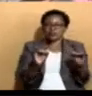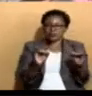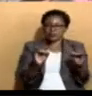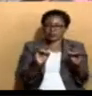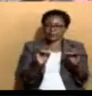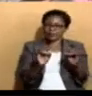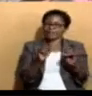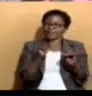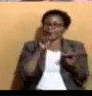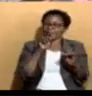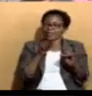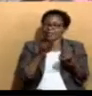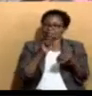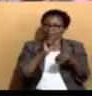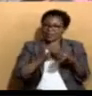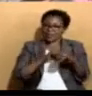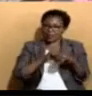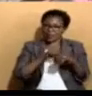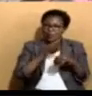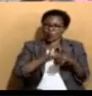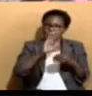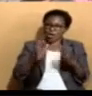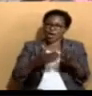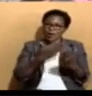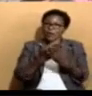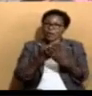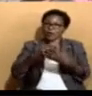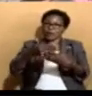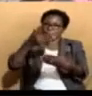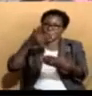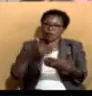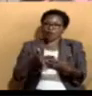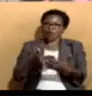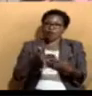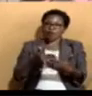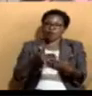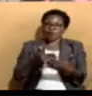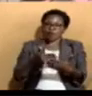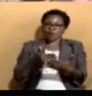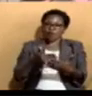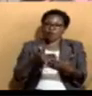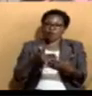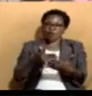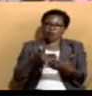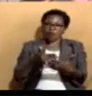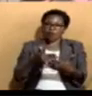As at the time we appeared before